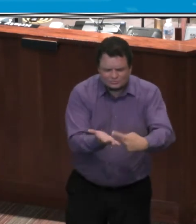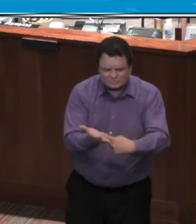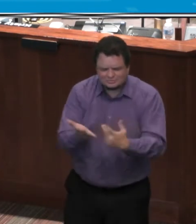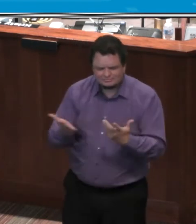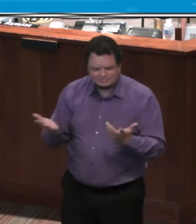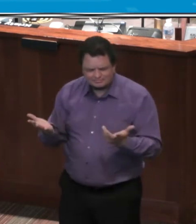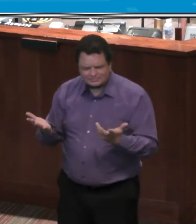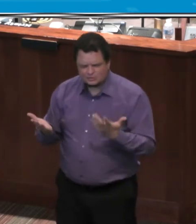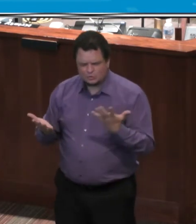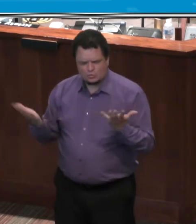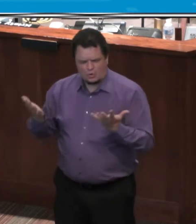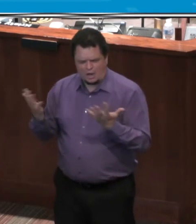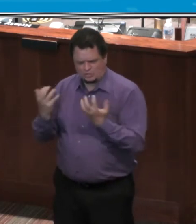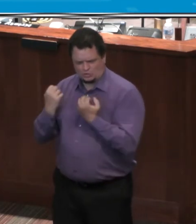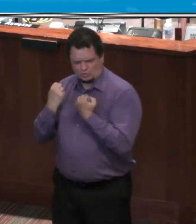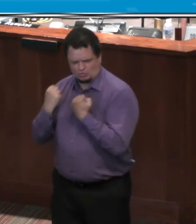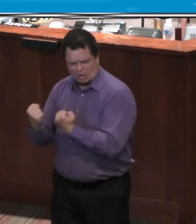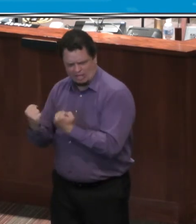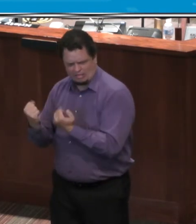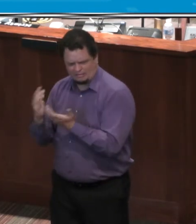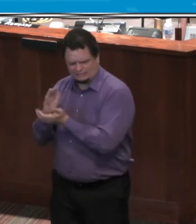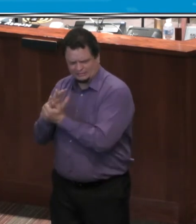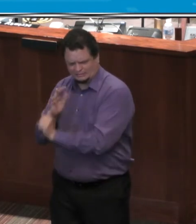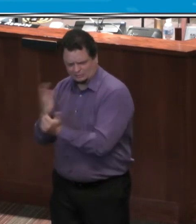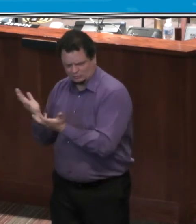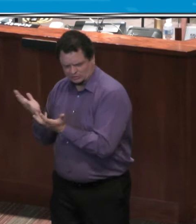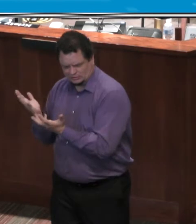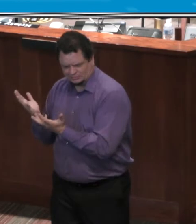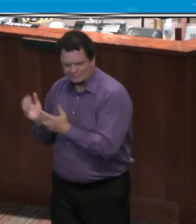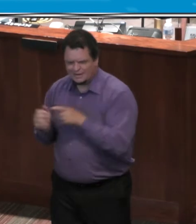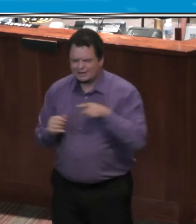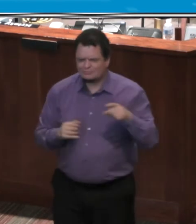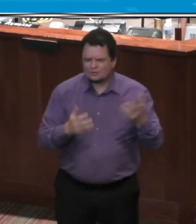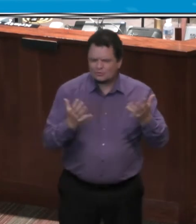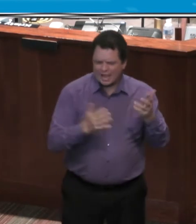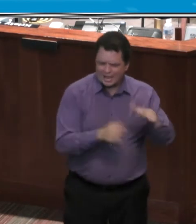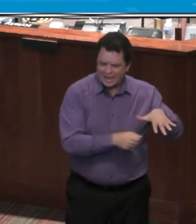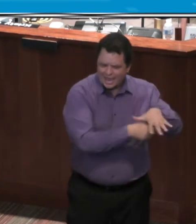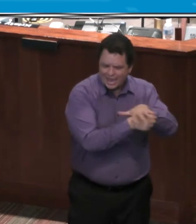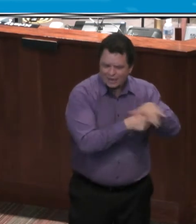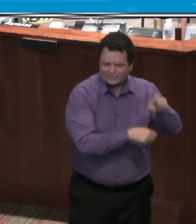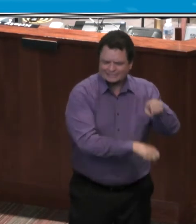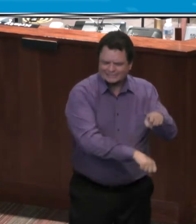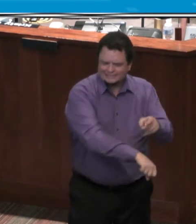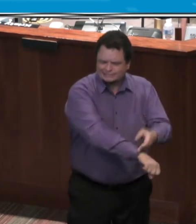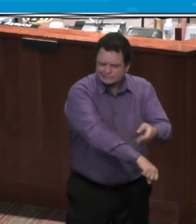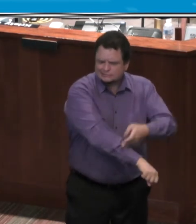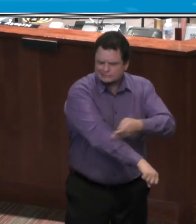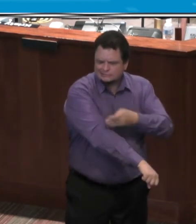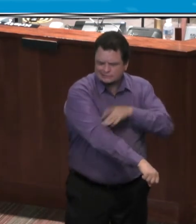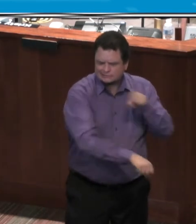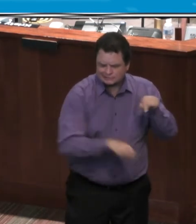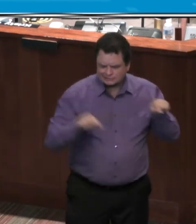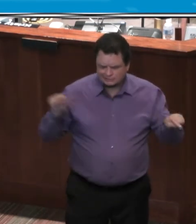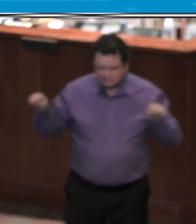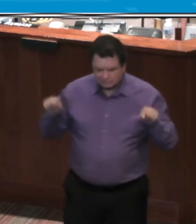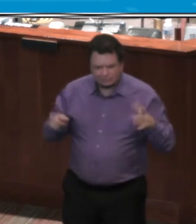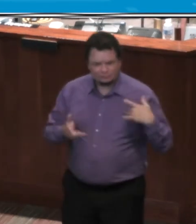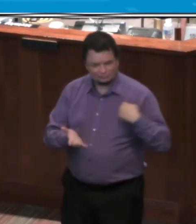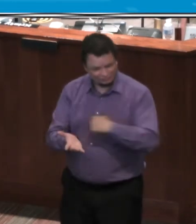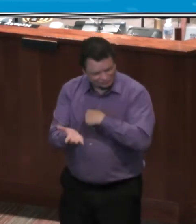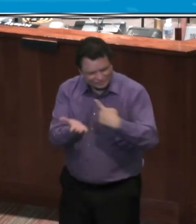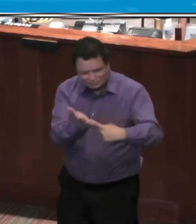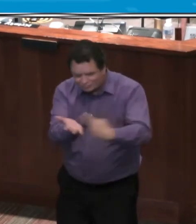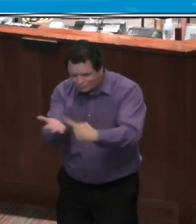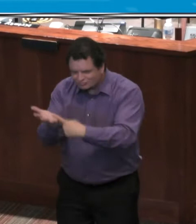coalition. We then synthesized and took away the key takeaways from that meeting and used that to inform the questions that we asked each of those stakeholders.